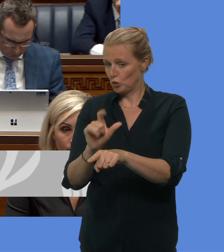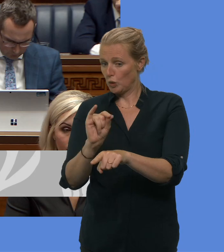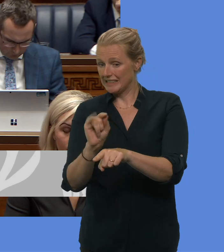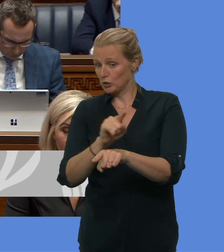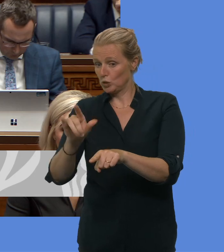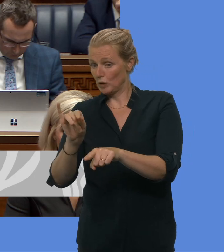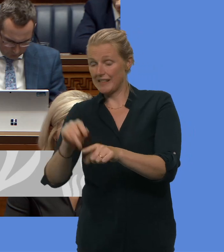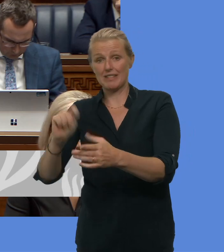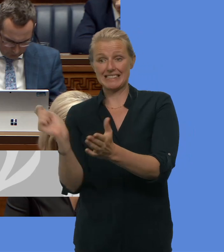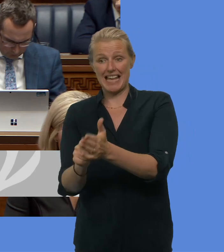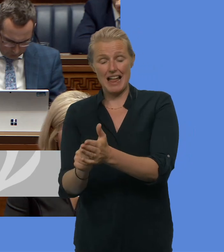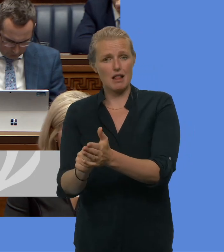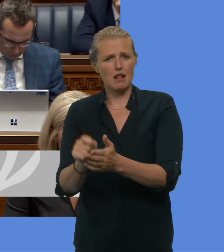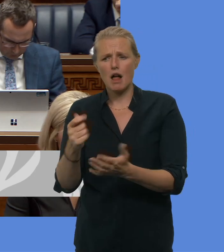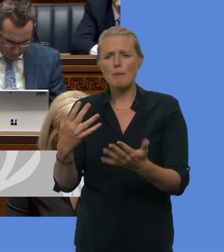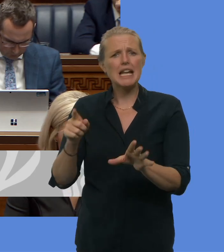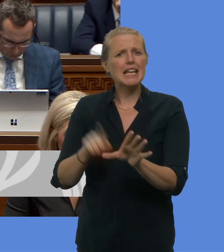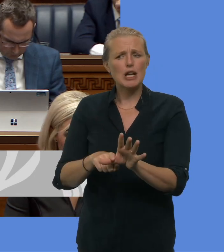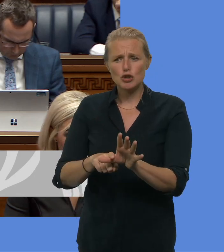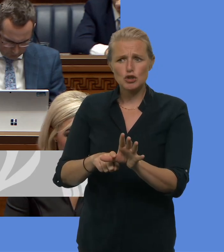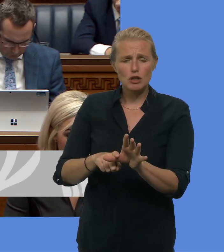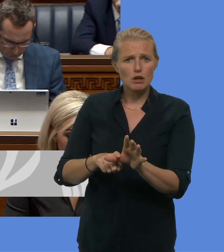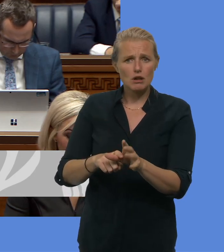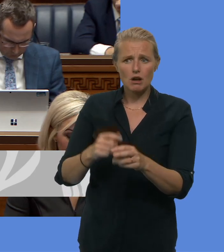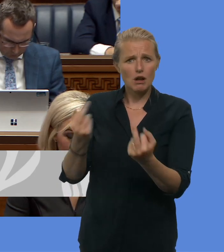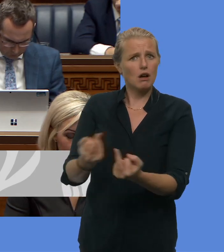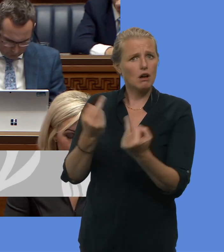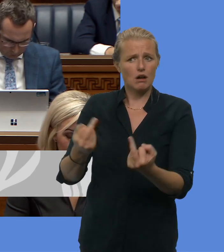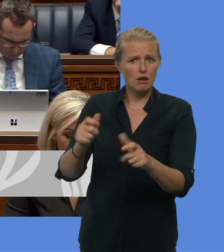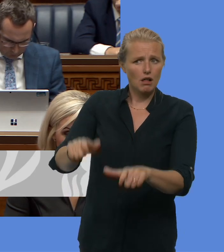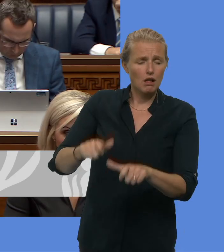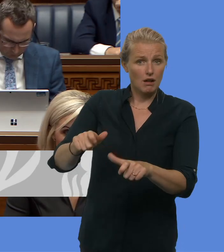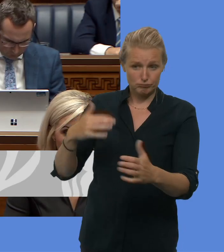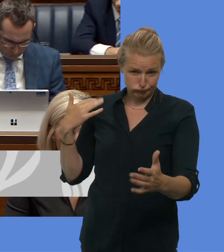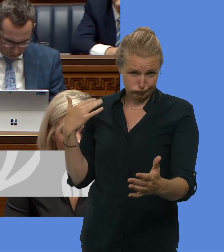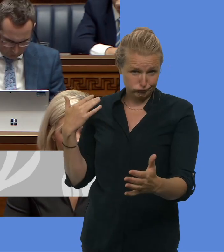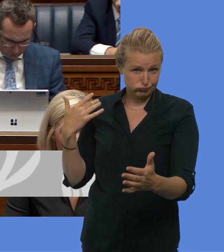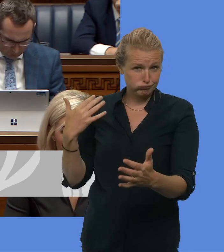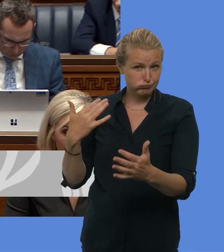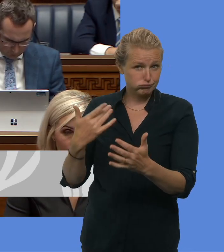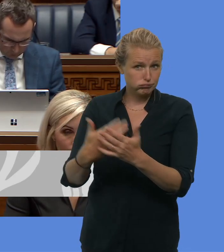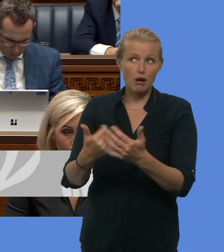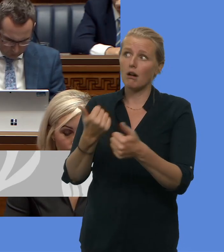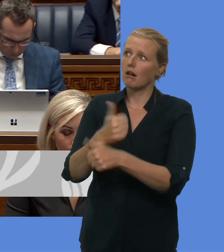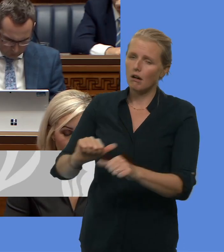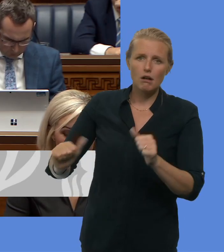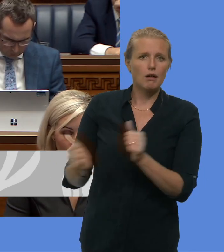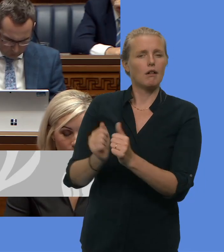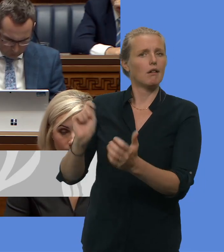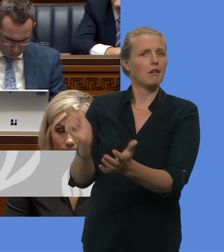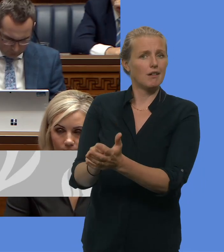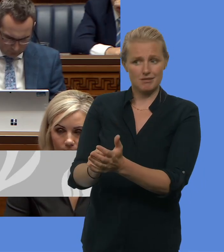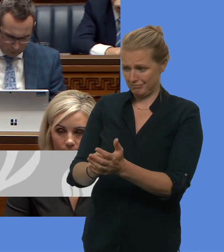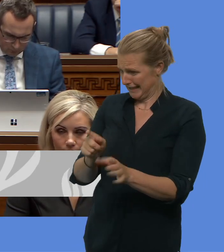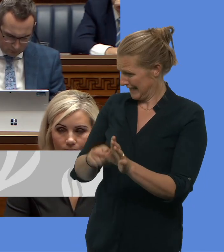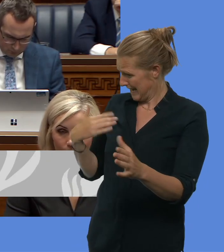26-27 year. That has been many years in the process to get to the point where it's even going to be available for disposal. And in the meantime,